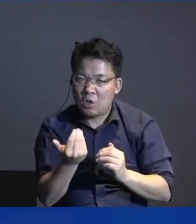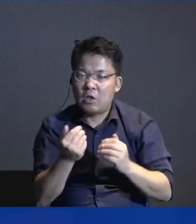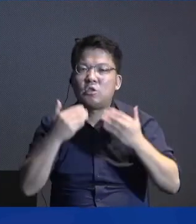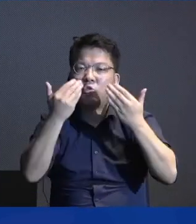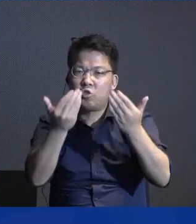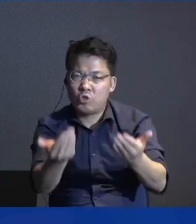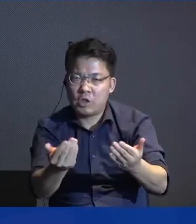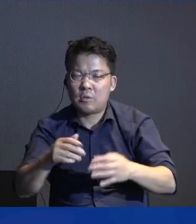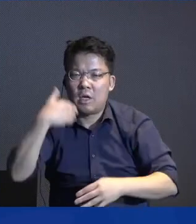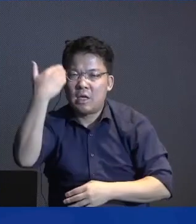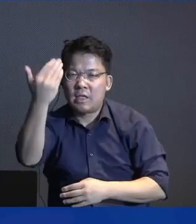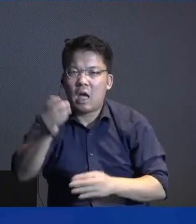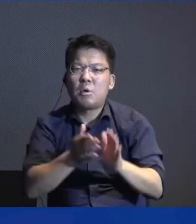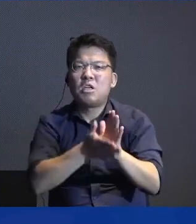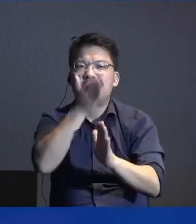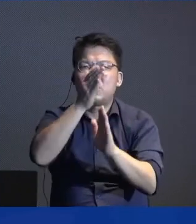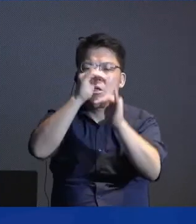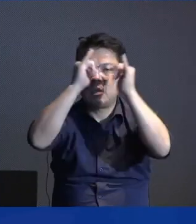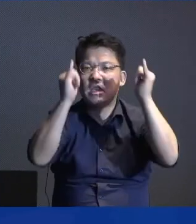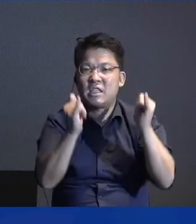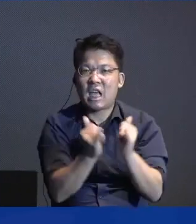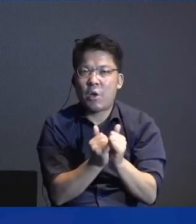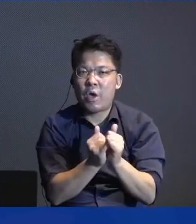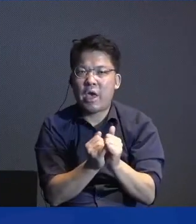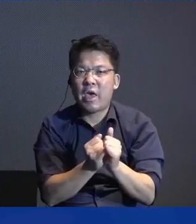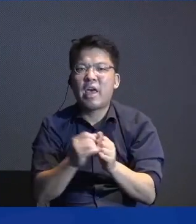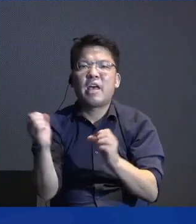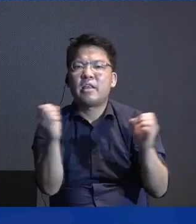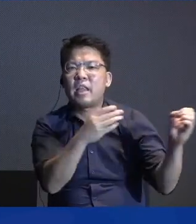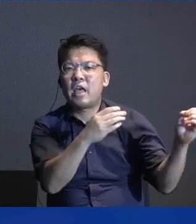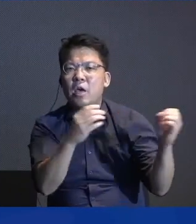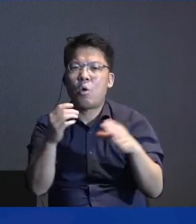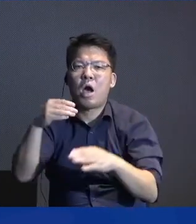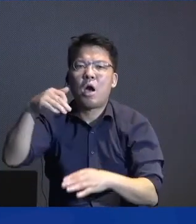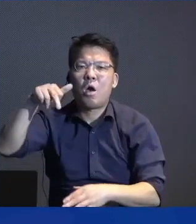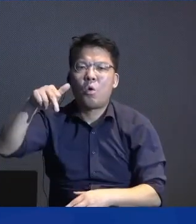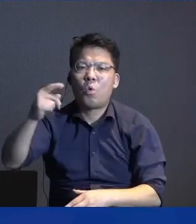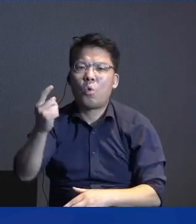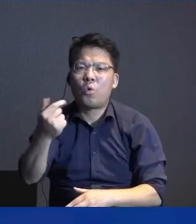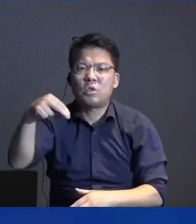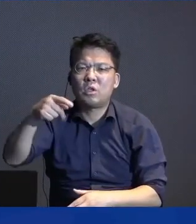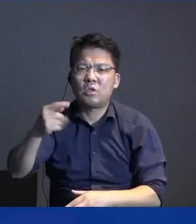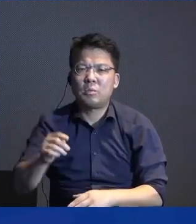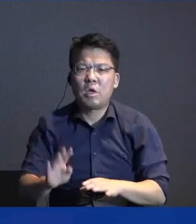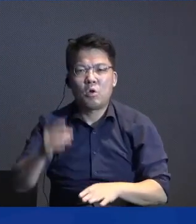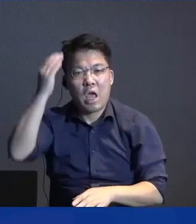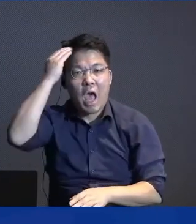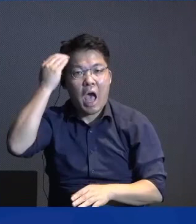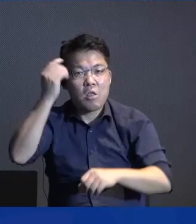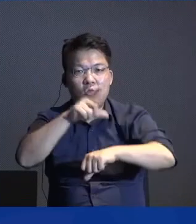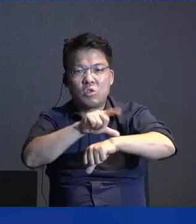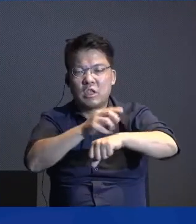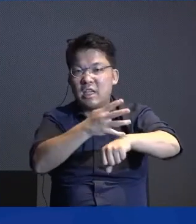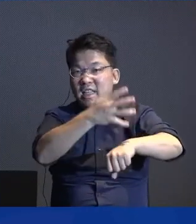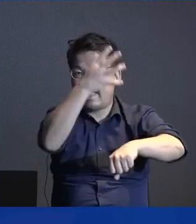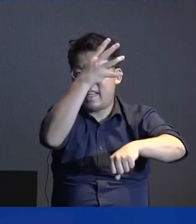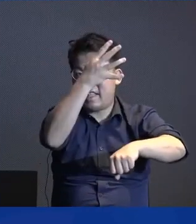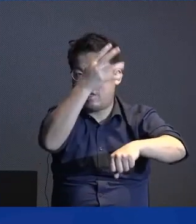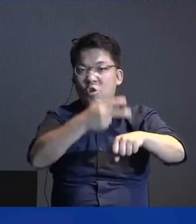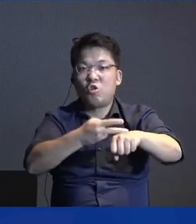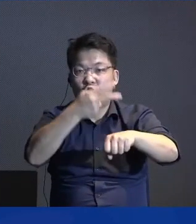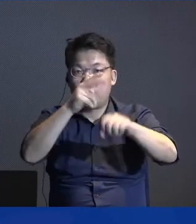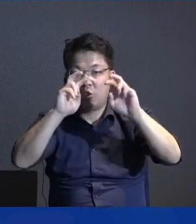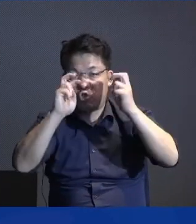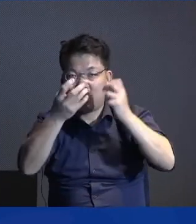at 4:00 p.m. Korean Standard Time. So as we are to begin at 4 p.m. Korean Standard Time, please make sure that